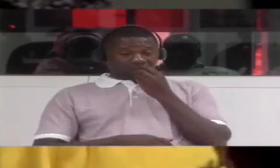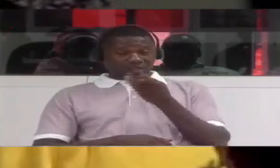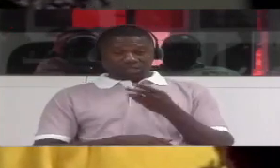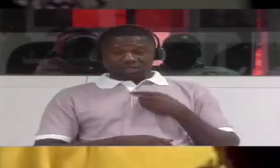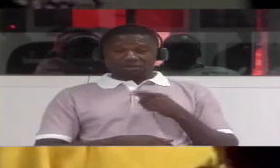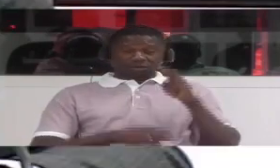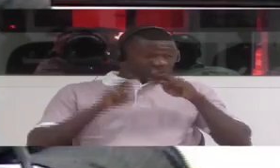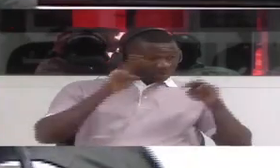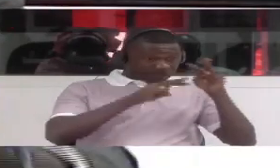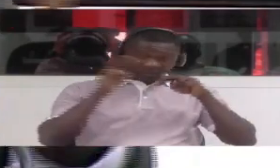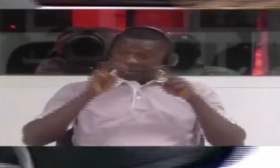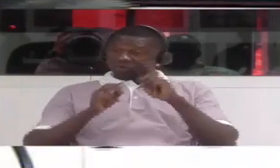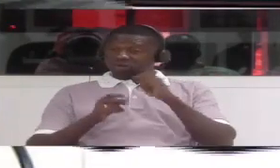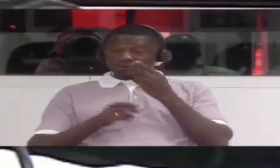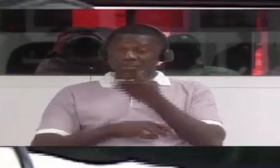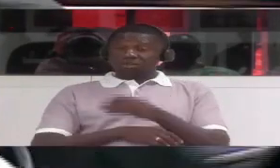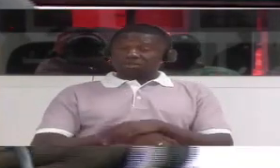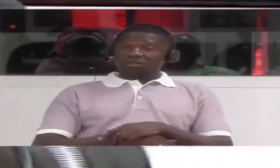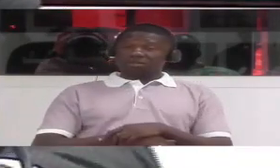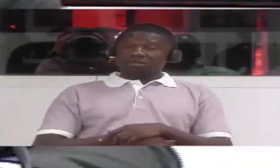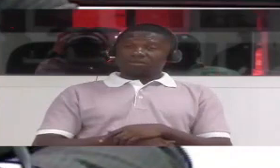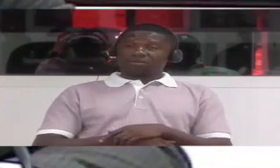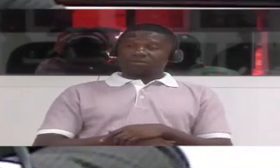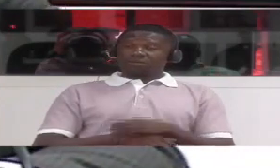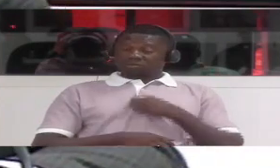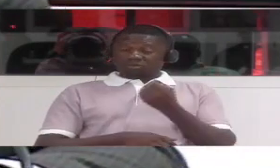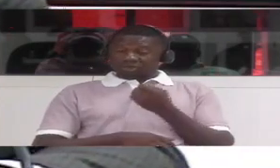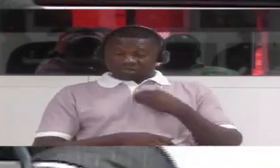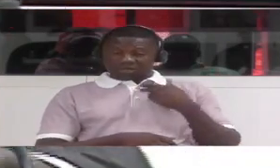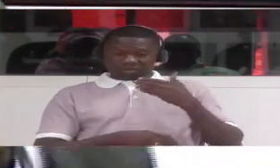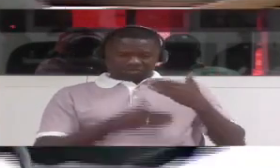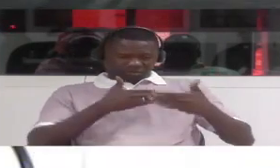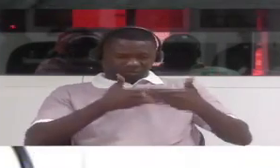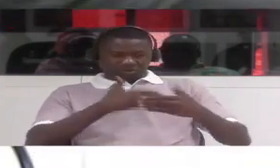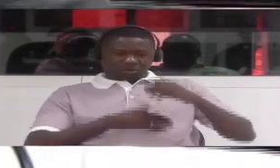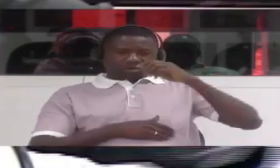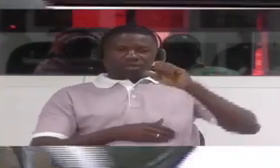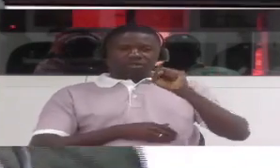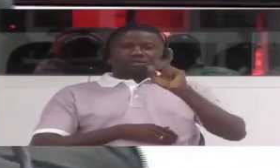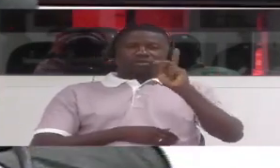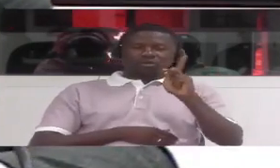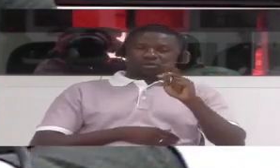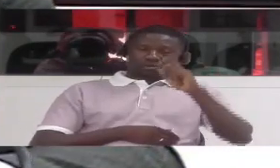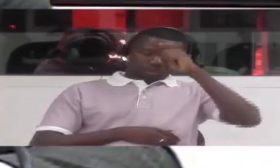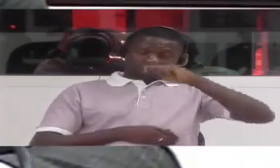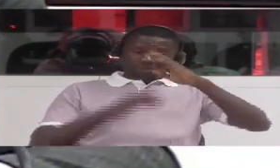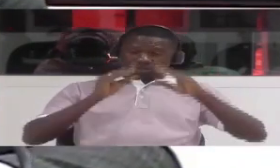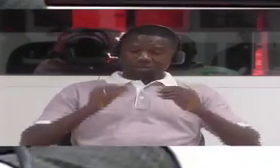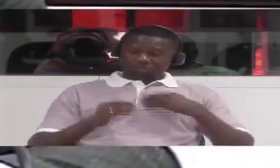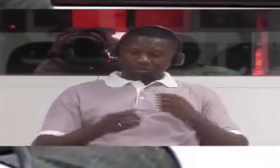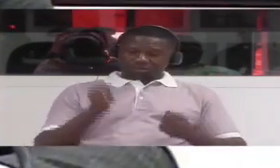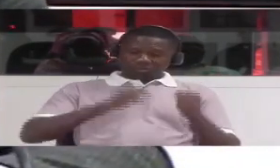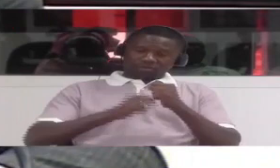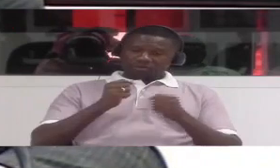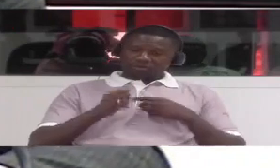they got me almost without effort because I was just almost opposite the police station. So I just drove in the police station with my car.